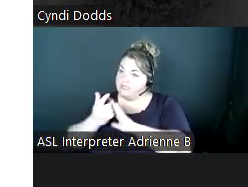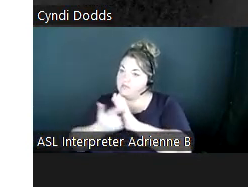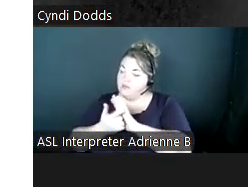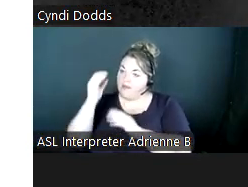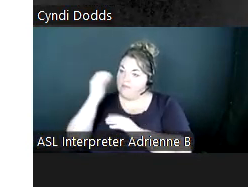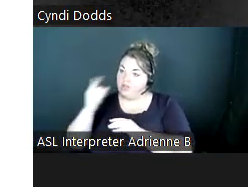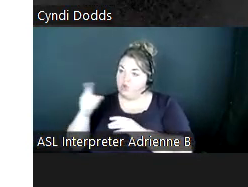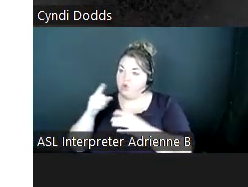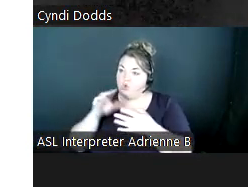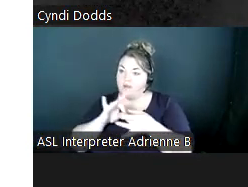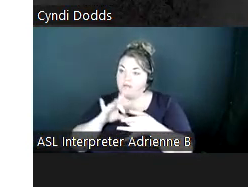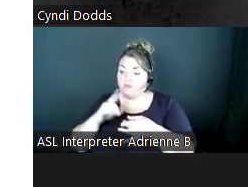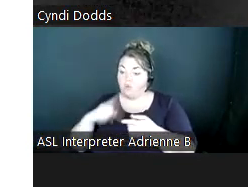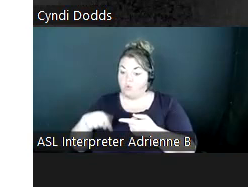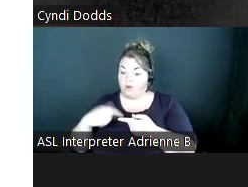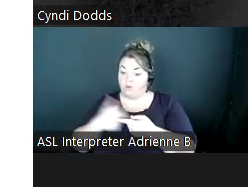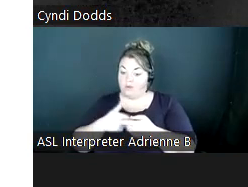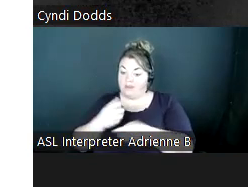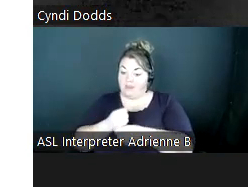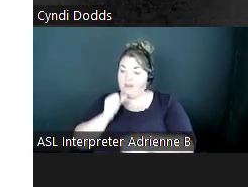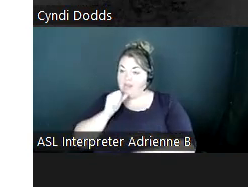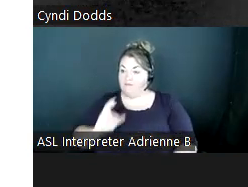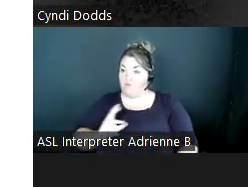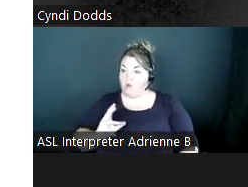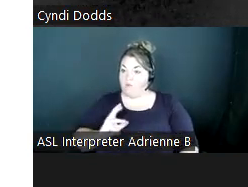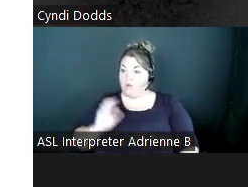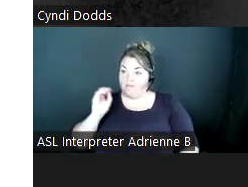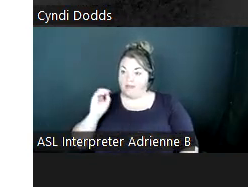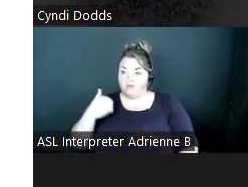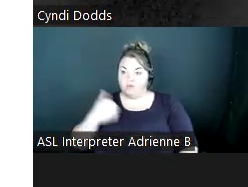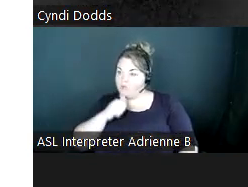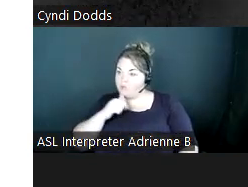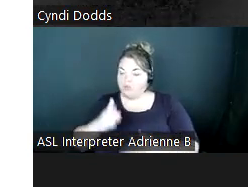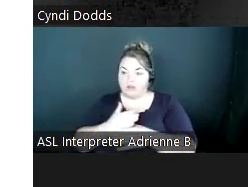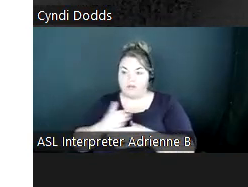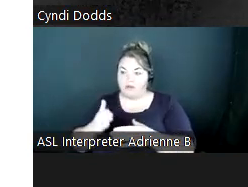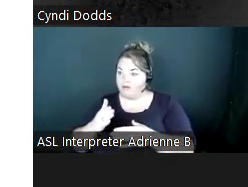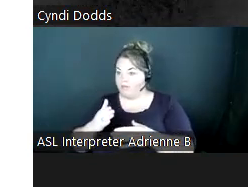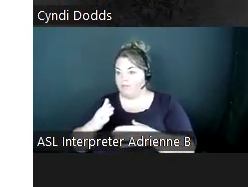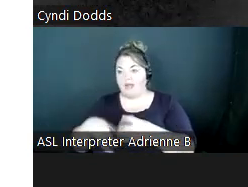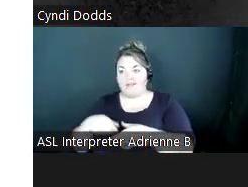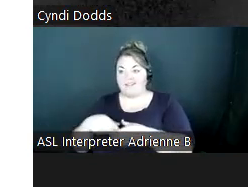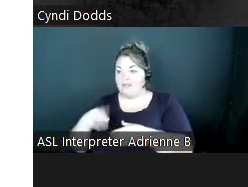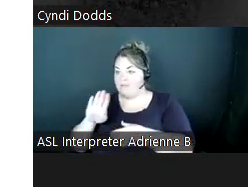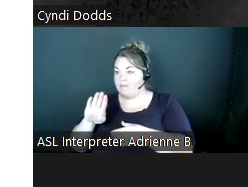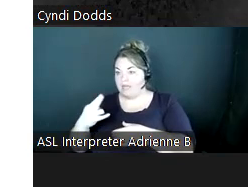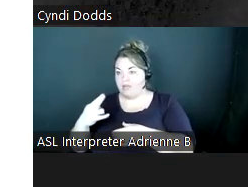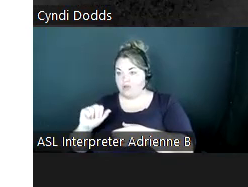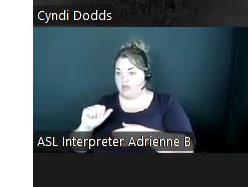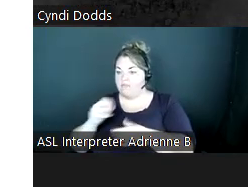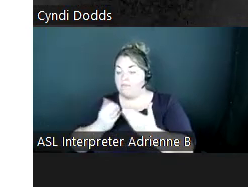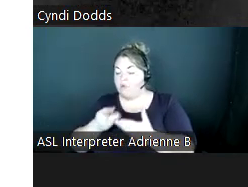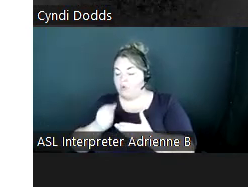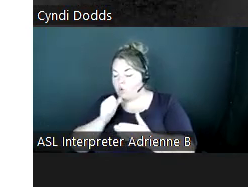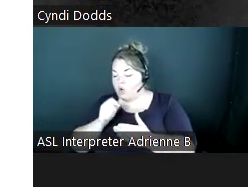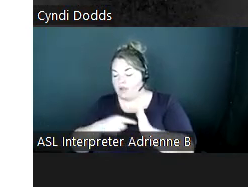informal opinions, we don't share those with anyone outside the BHA. So and maybe you weren't implying that